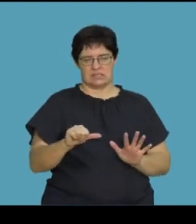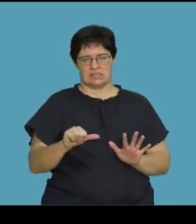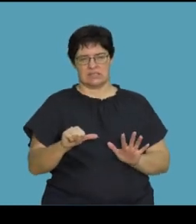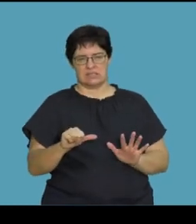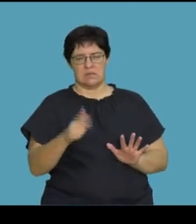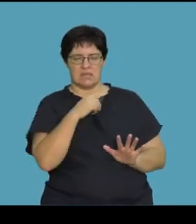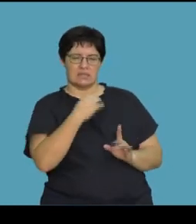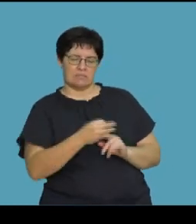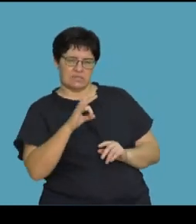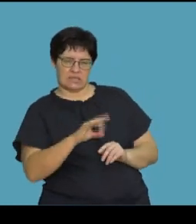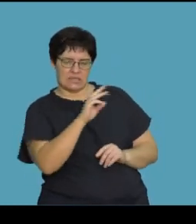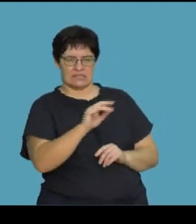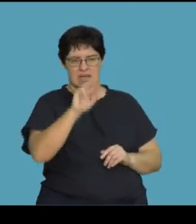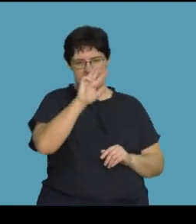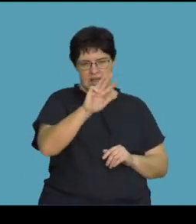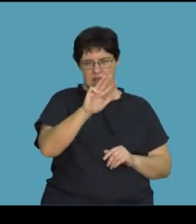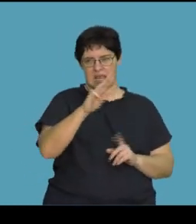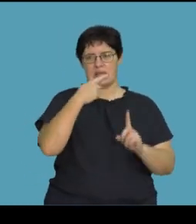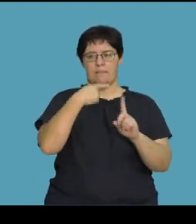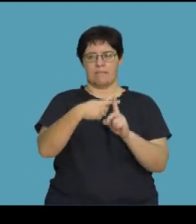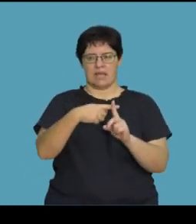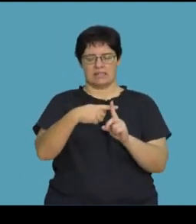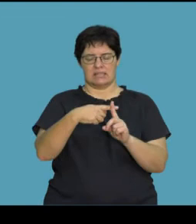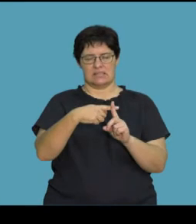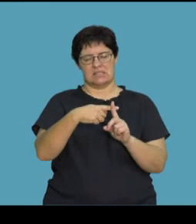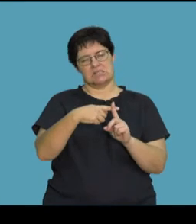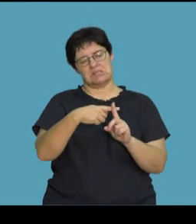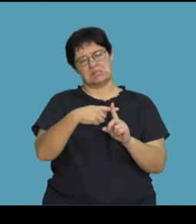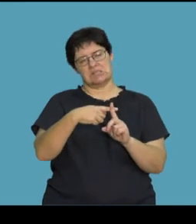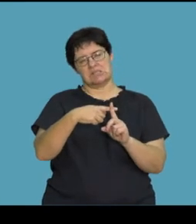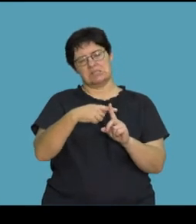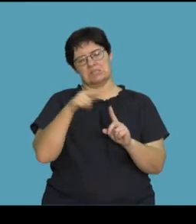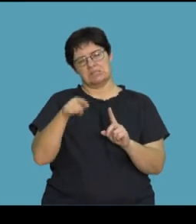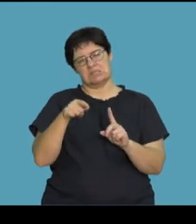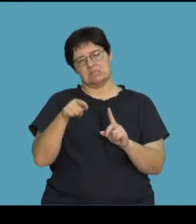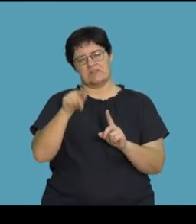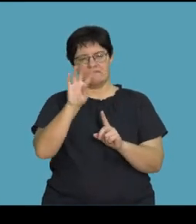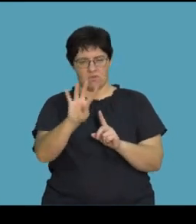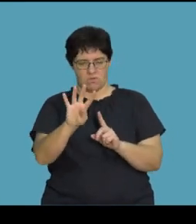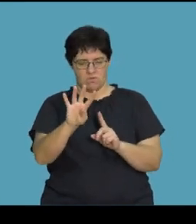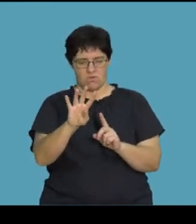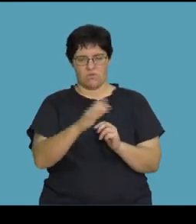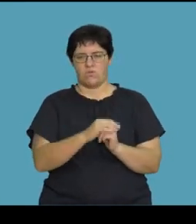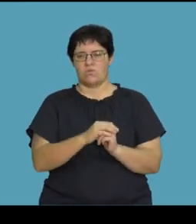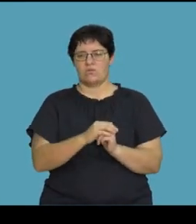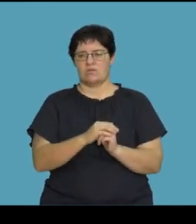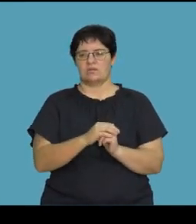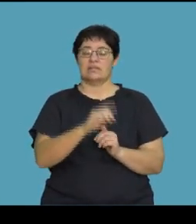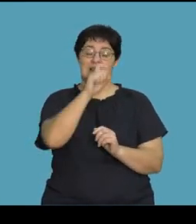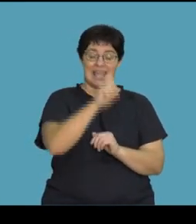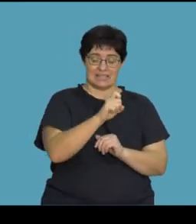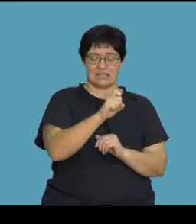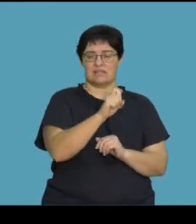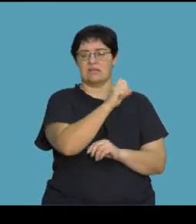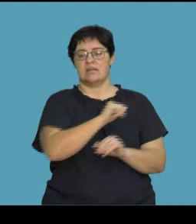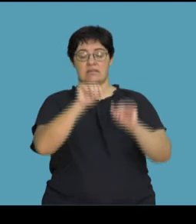it by 3. So that's 9 plus that 6 there, that 4 I mean. So it will be x to